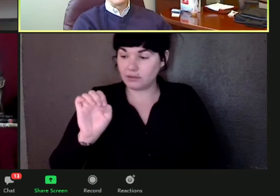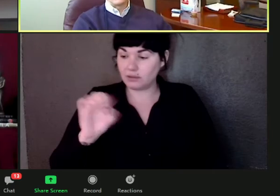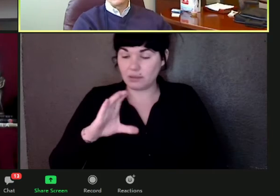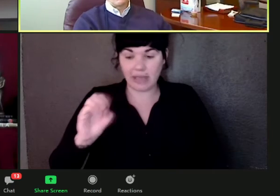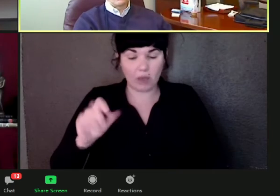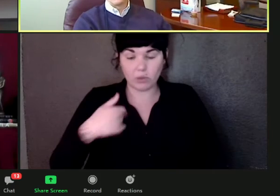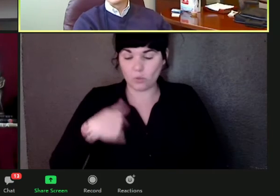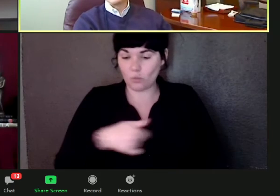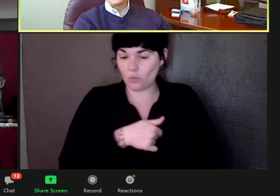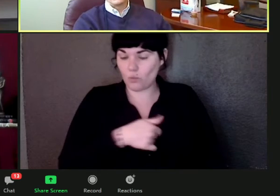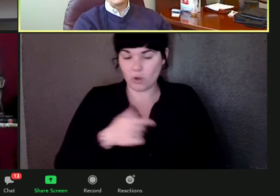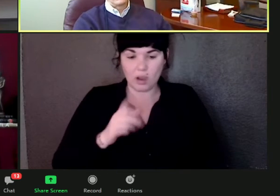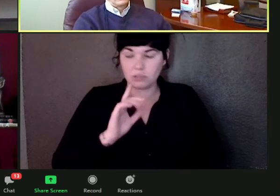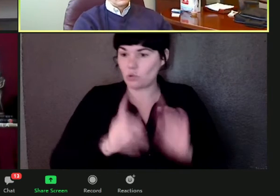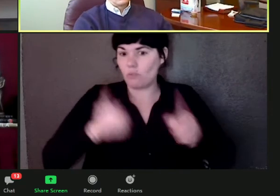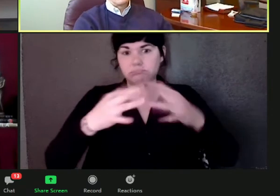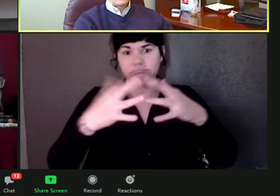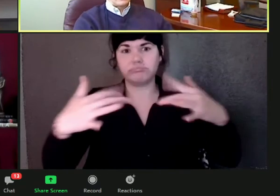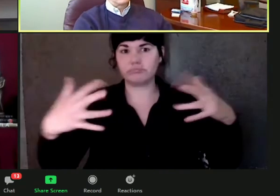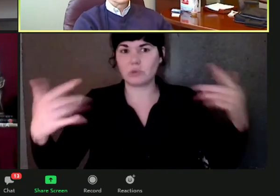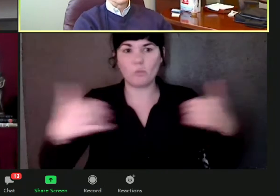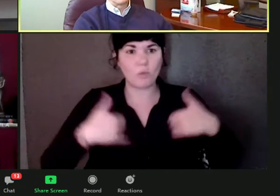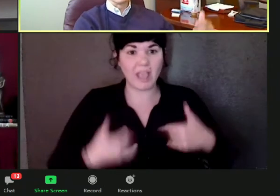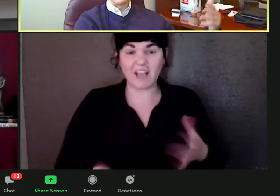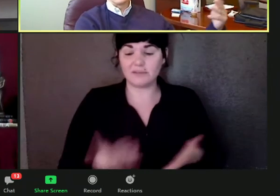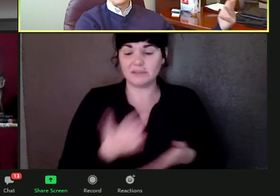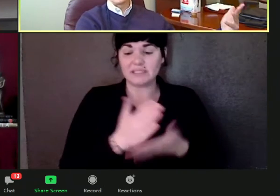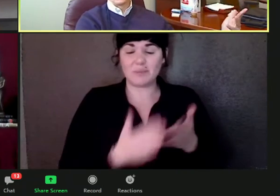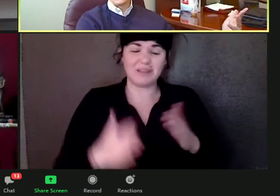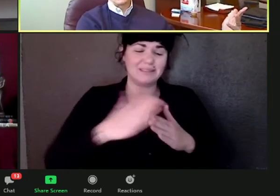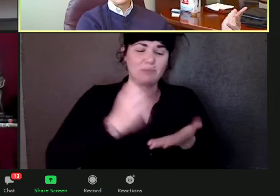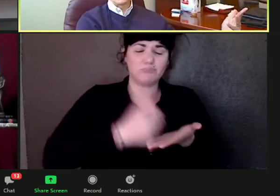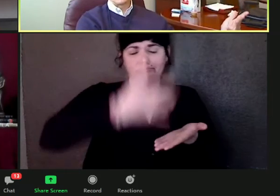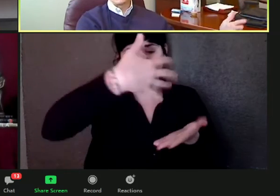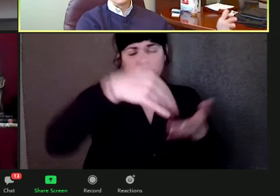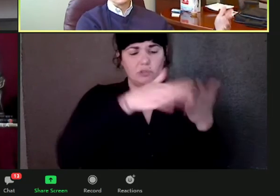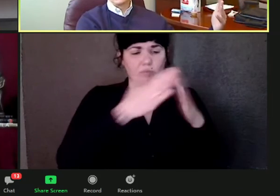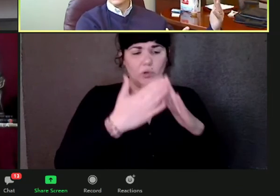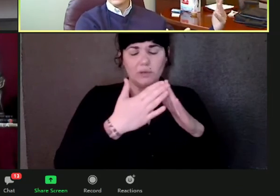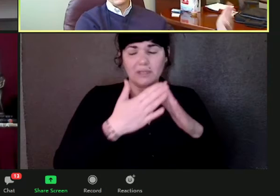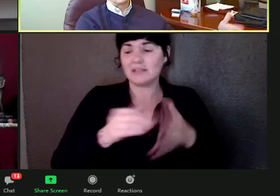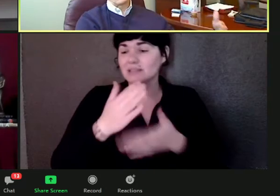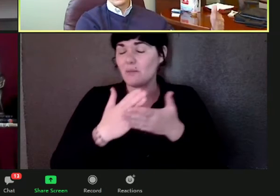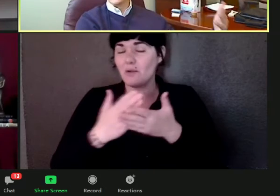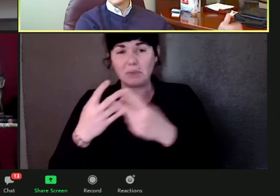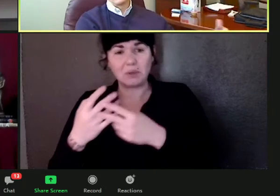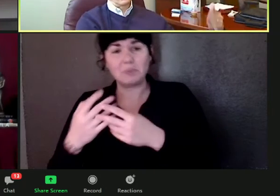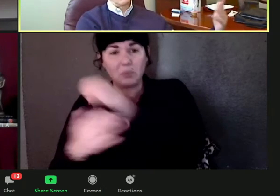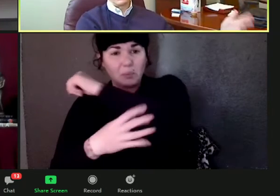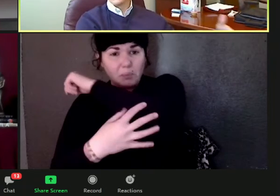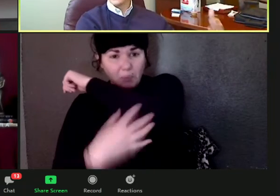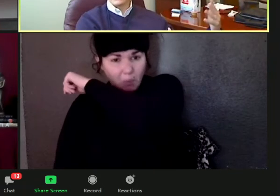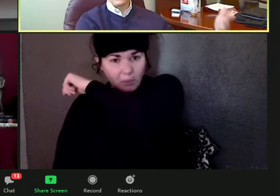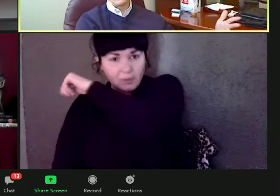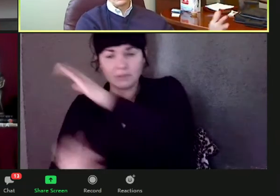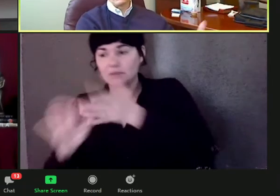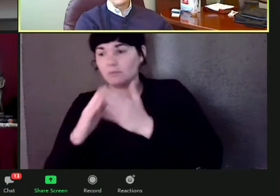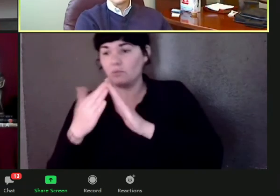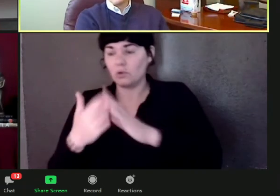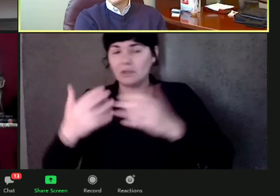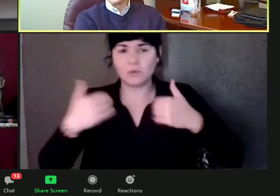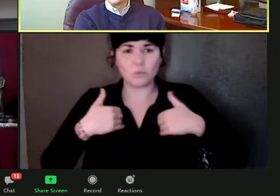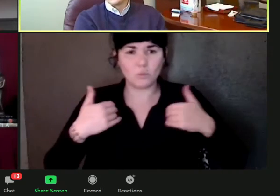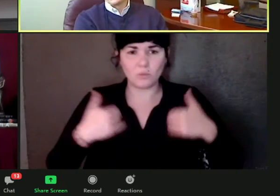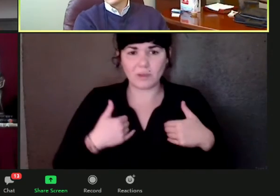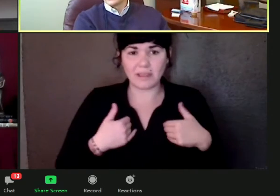some of the forest communities. We've got some of the largest school districts, including Detroit, Dearborn, Plymouth, Canton, Livonia.